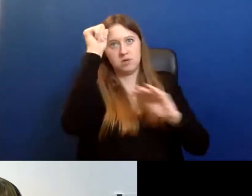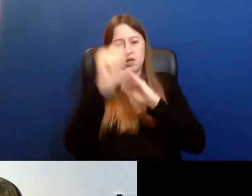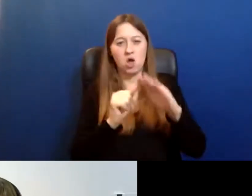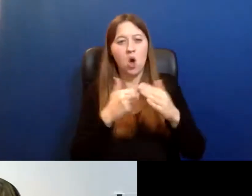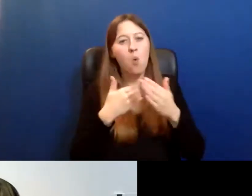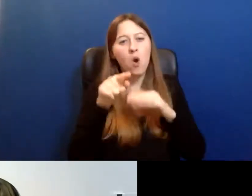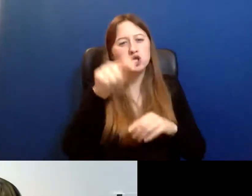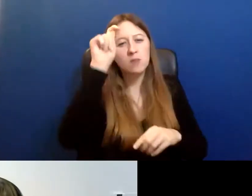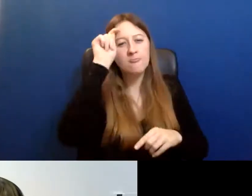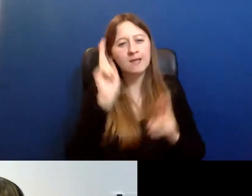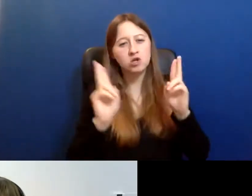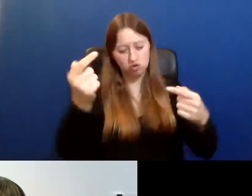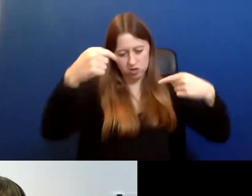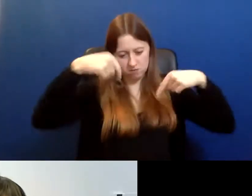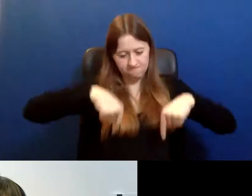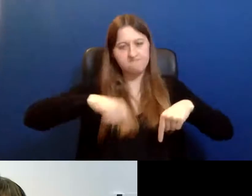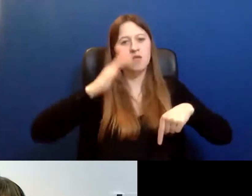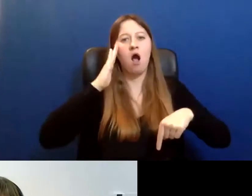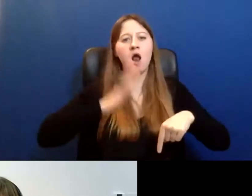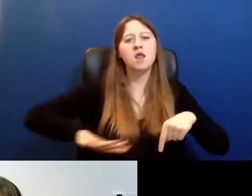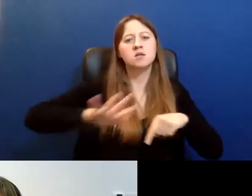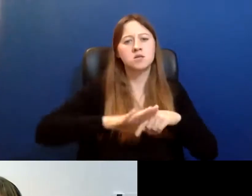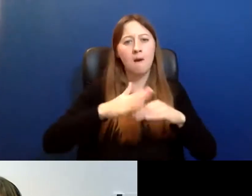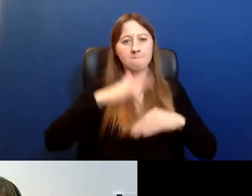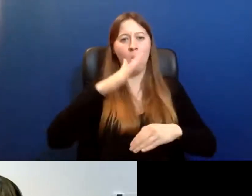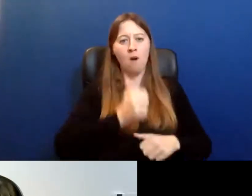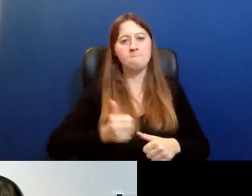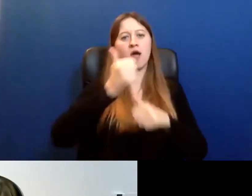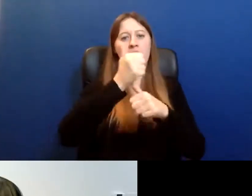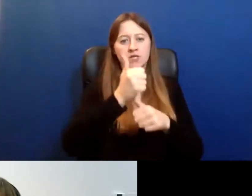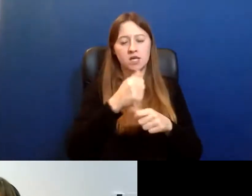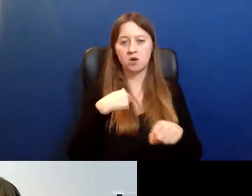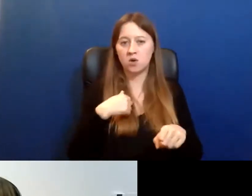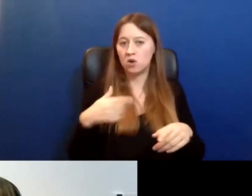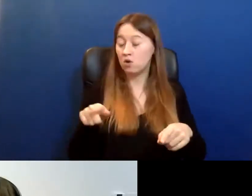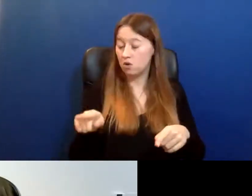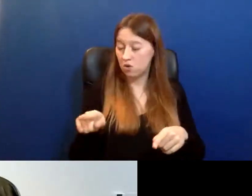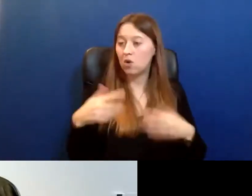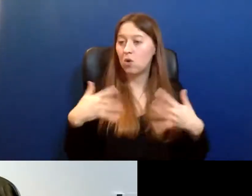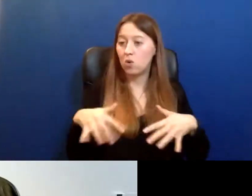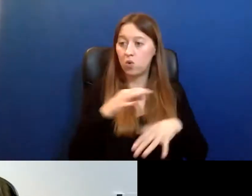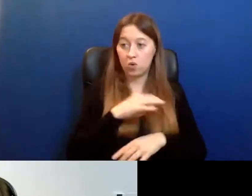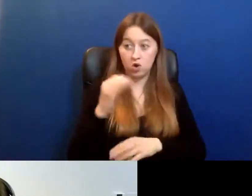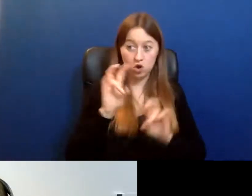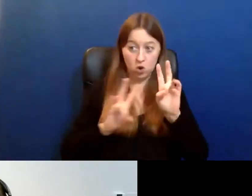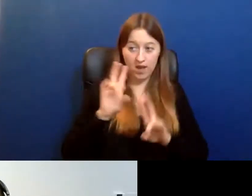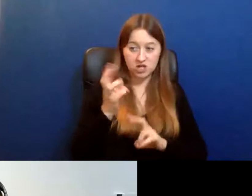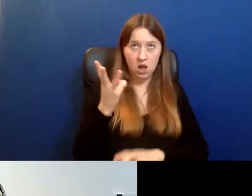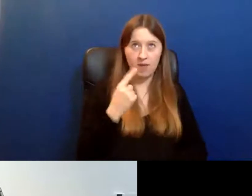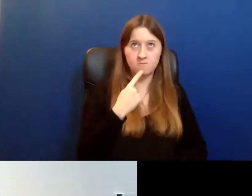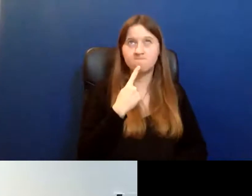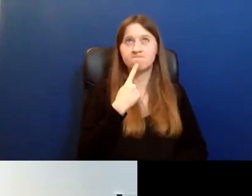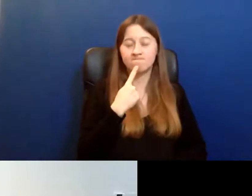That's a very good question, Elizabeth. And yeah, I'll take a moment to think about it. I mean, I think where